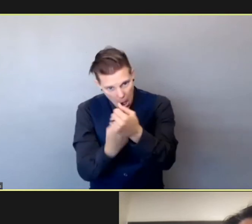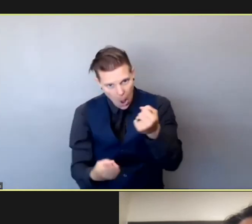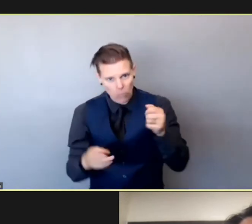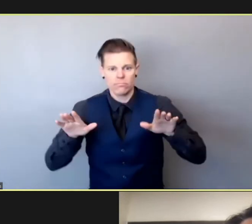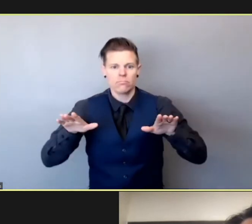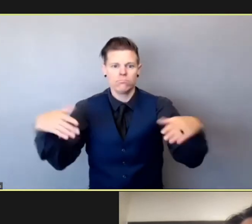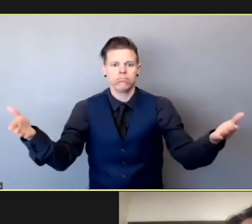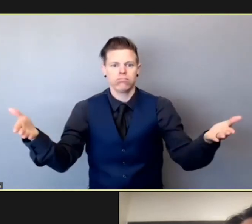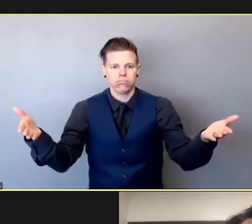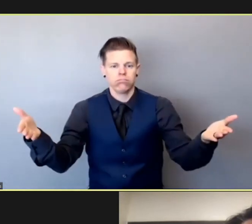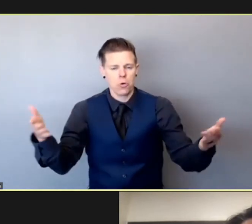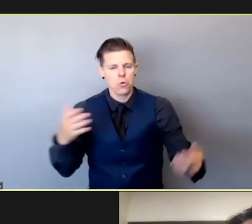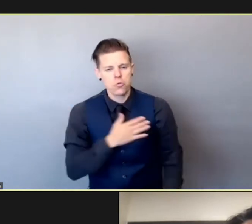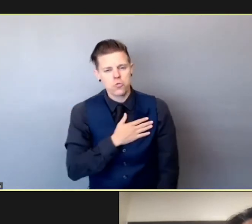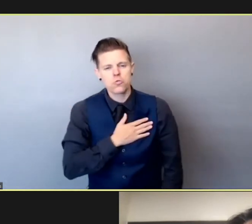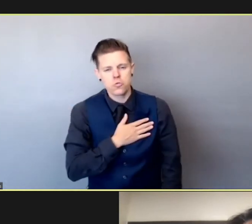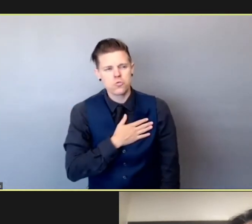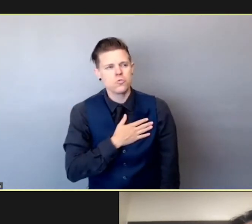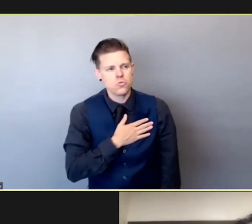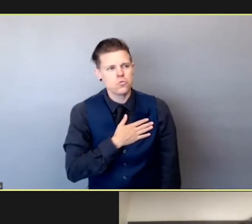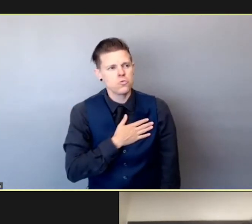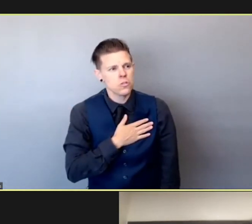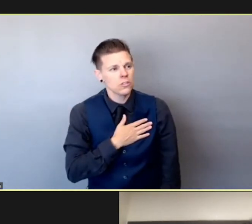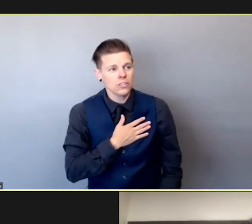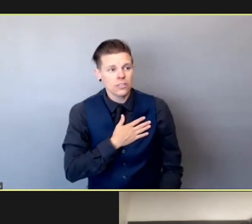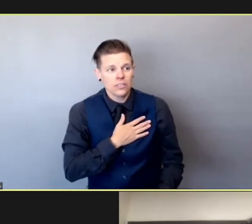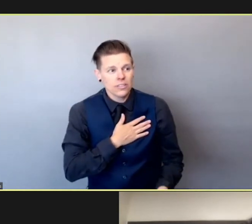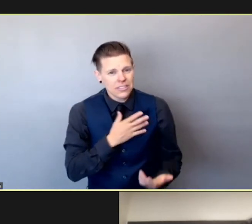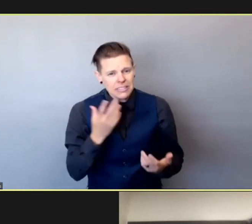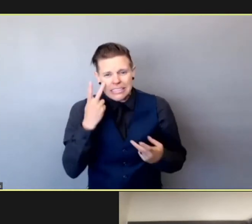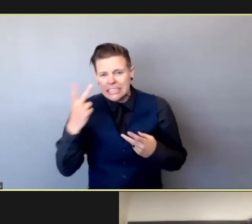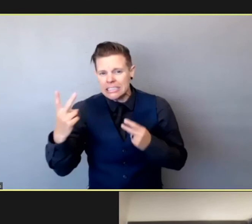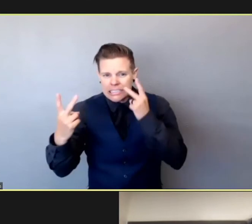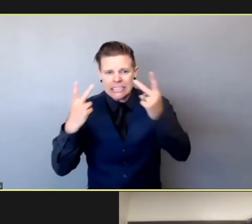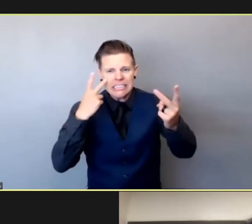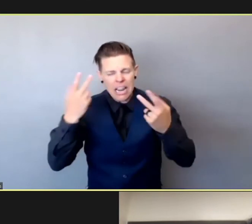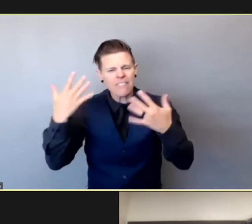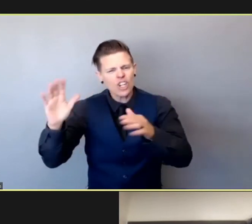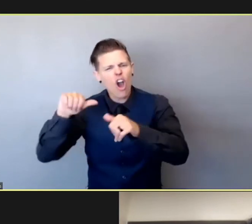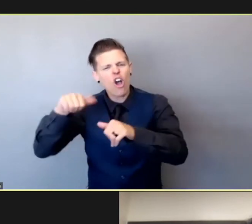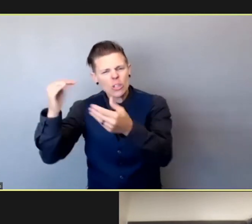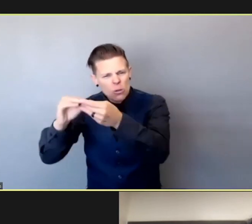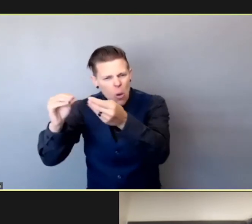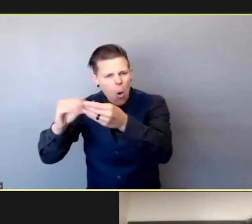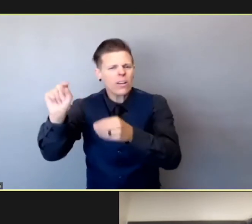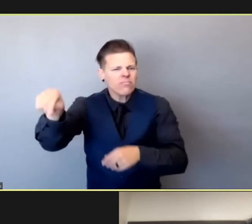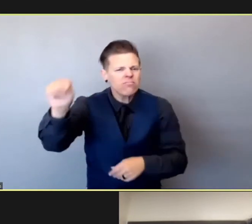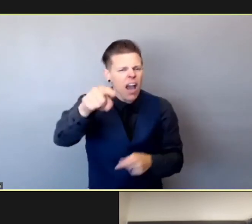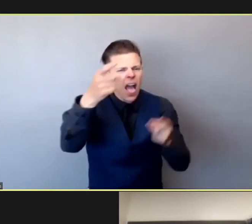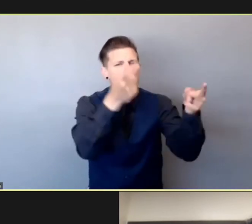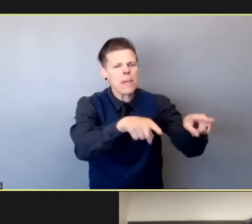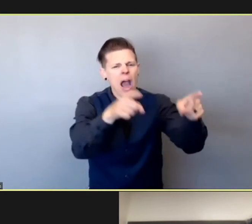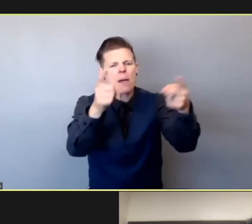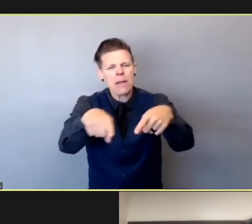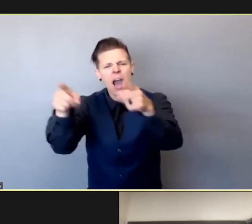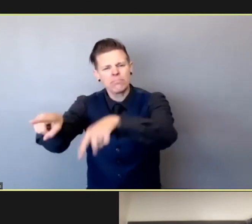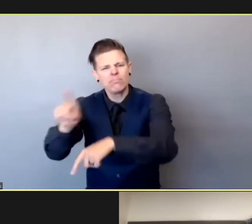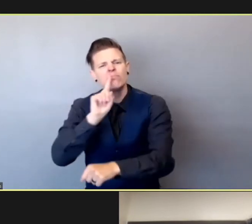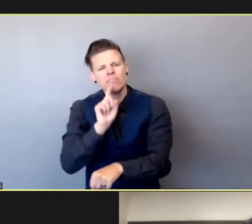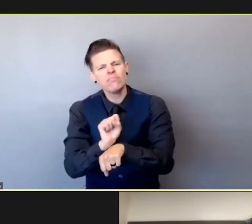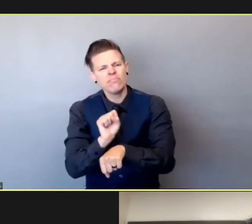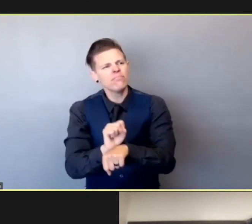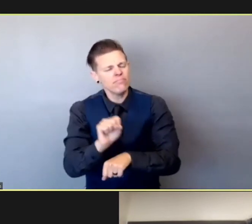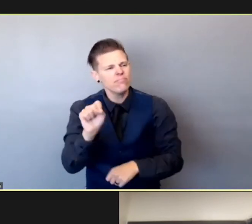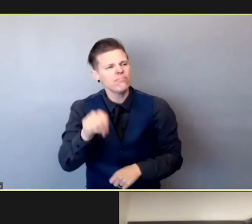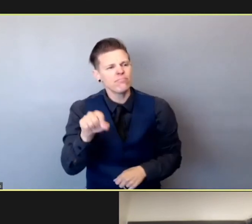see anybody else have to be in that situation. There's lots of things we all regret in life, but